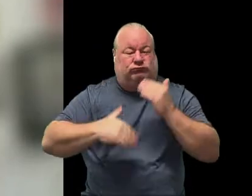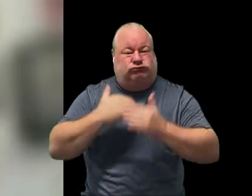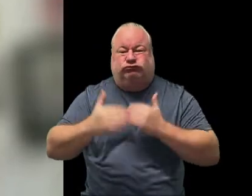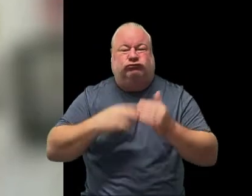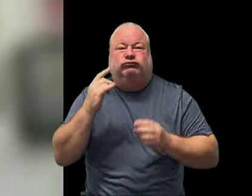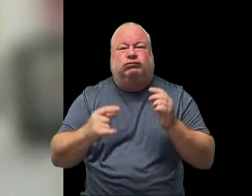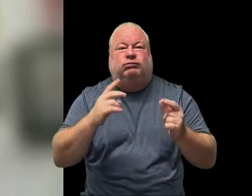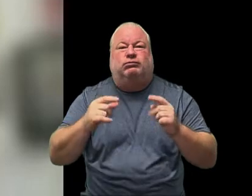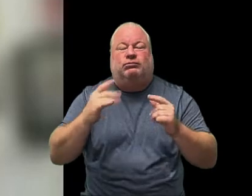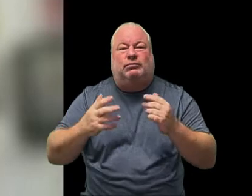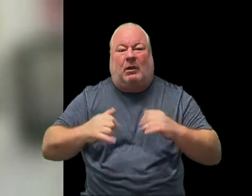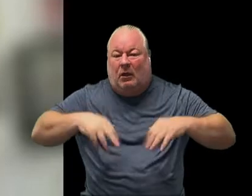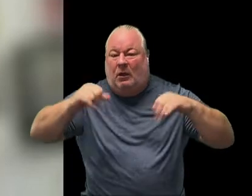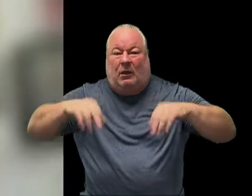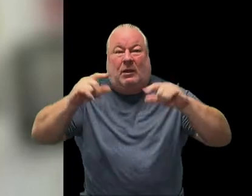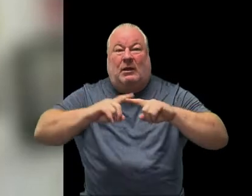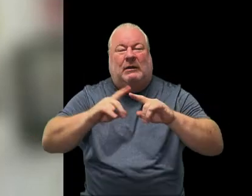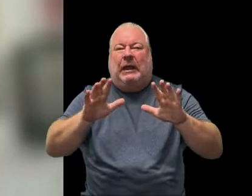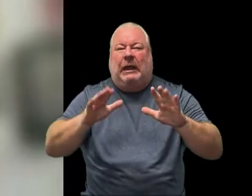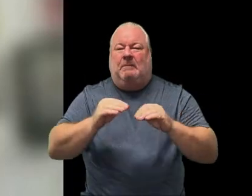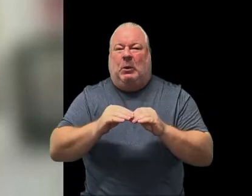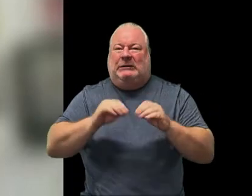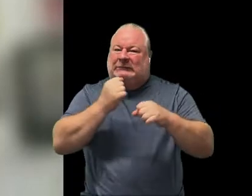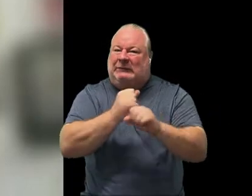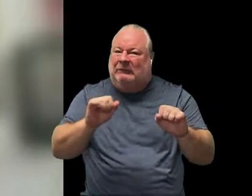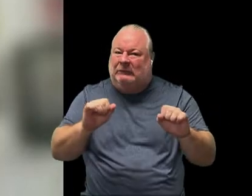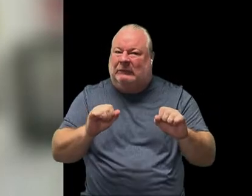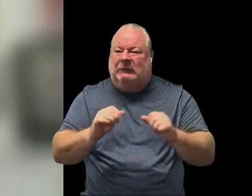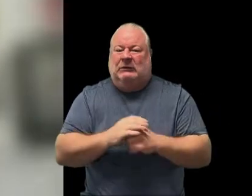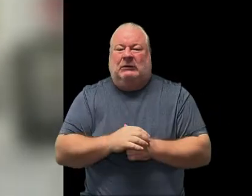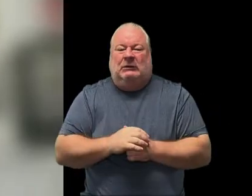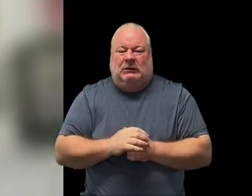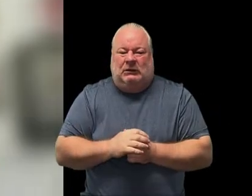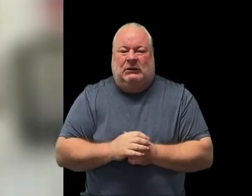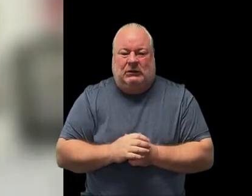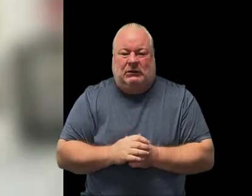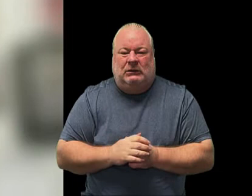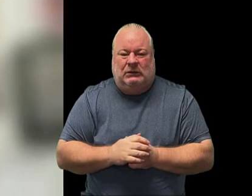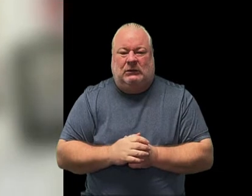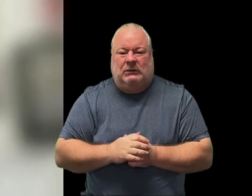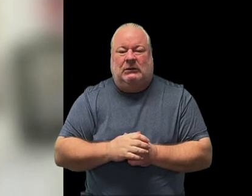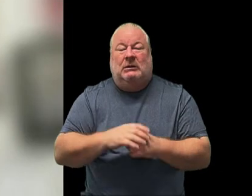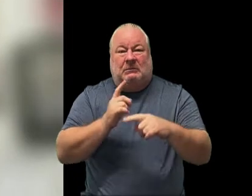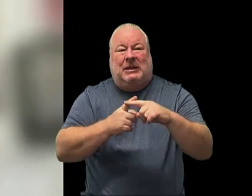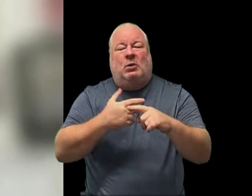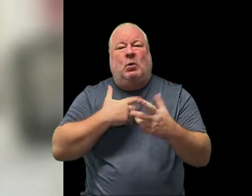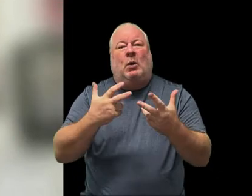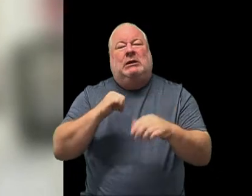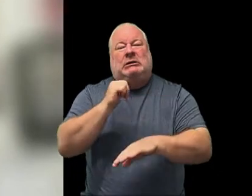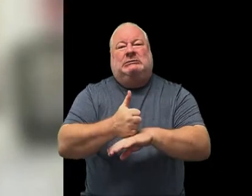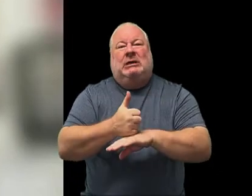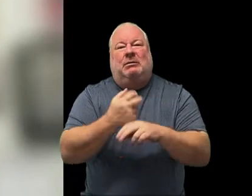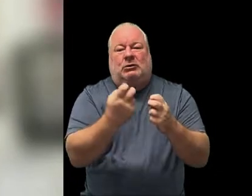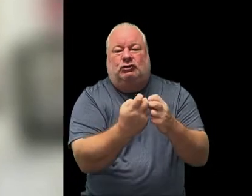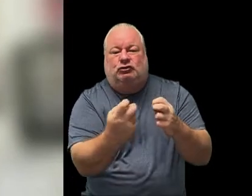We also are committed to doing a circle in your class or doing